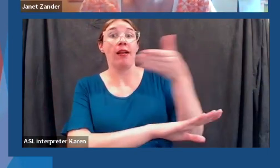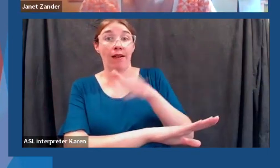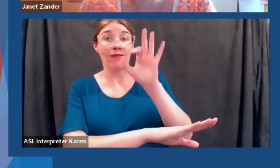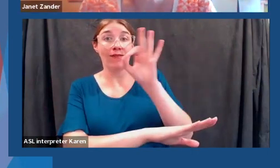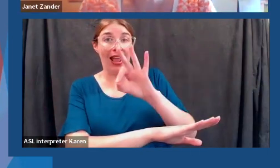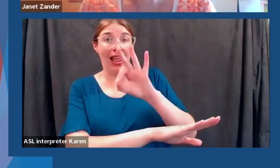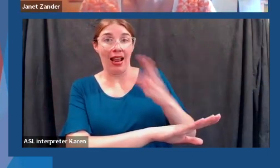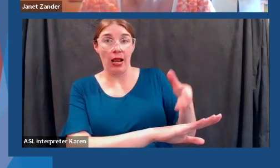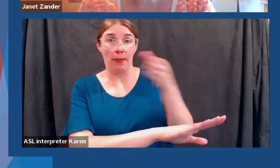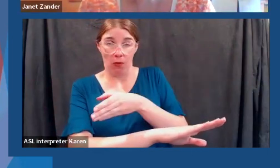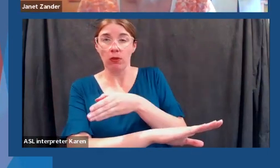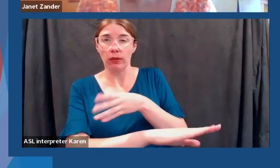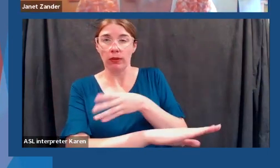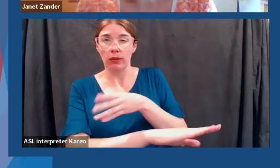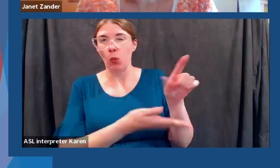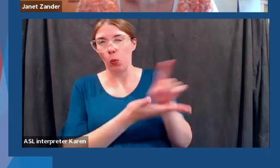week before.